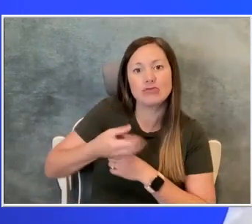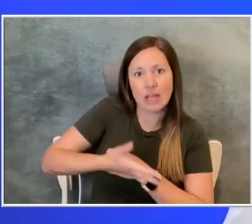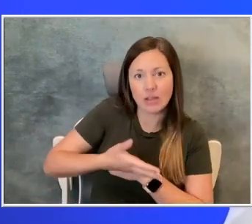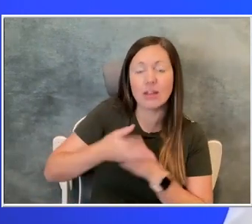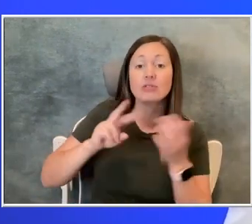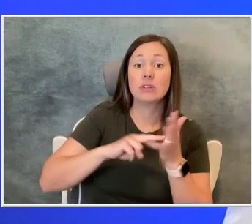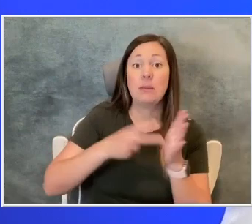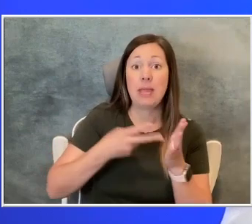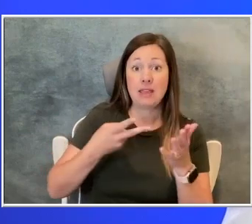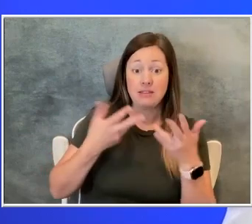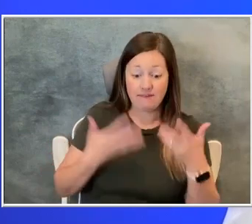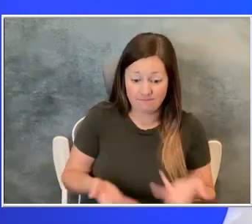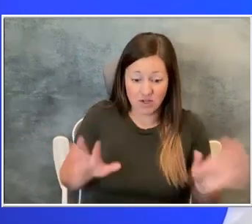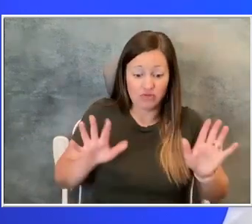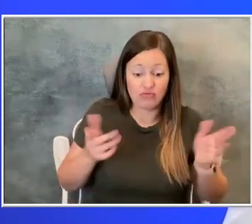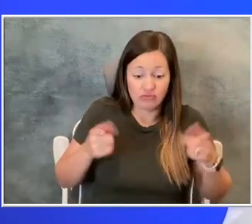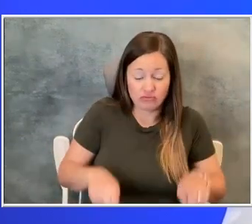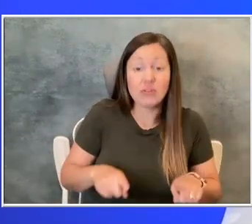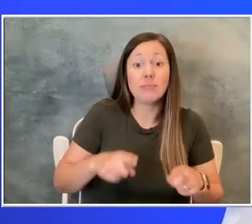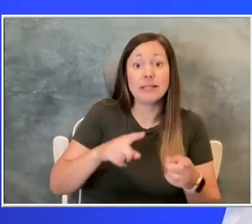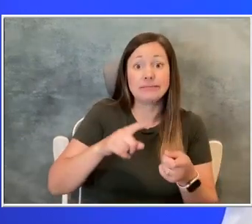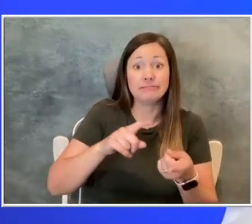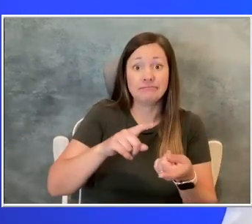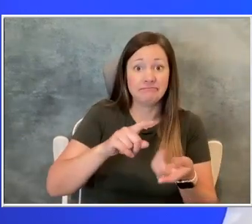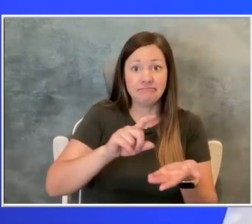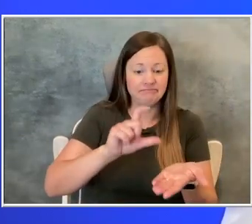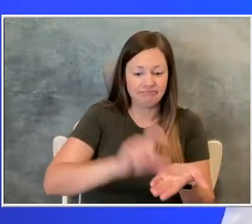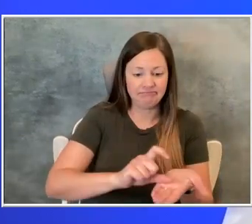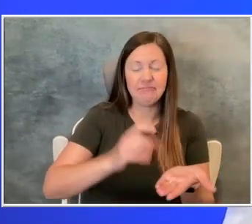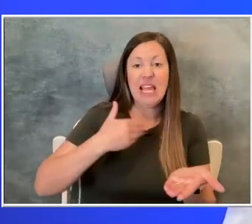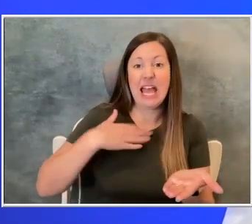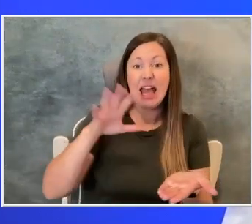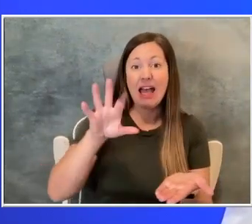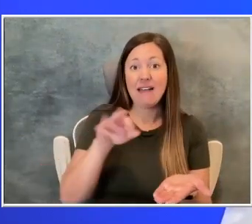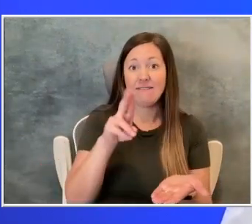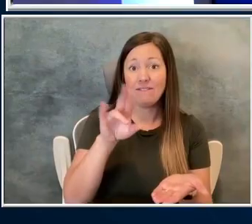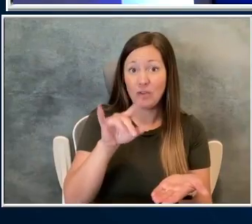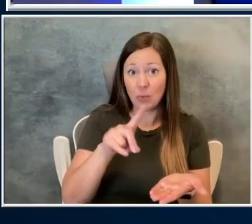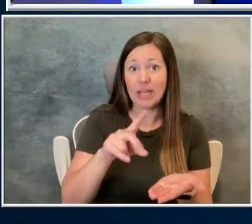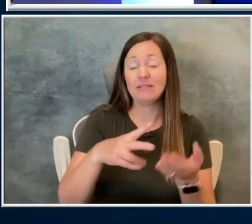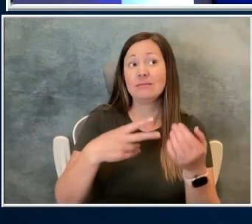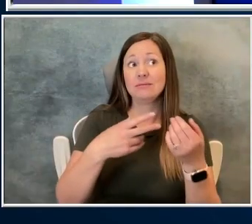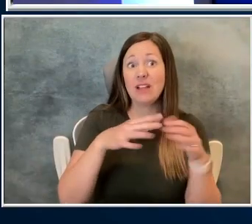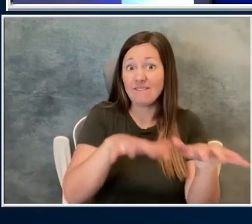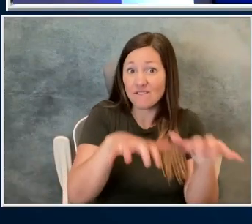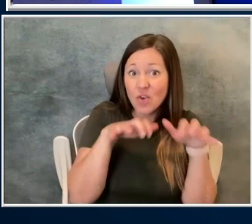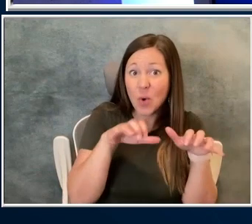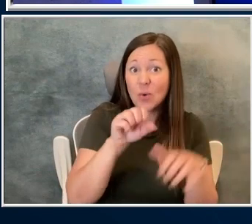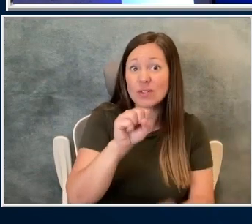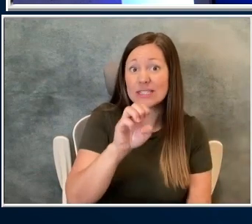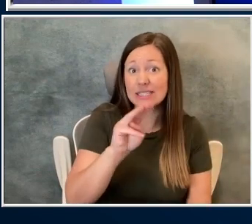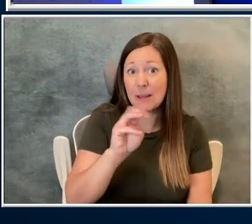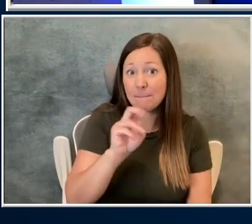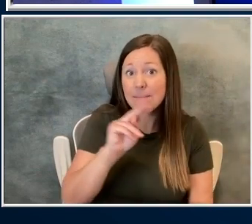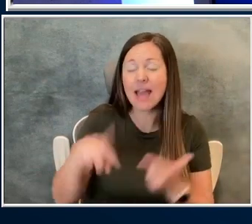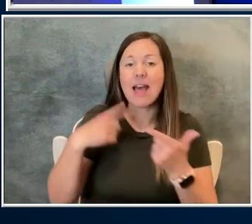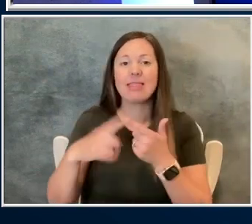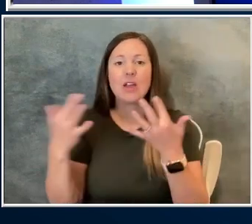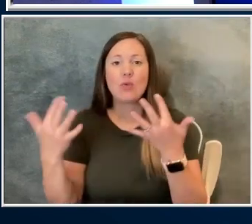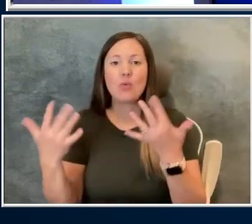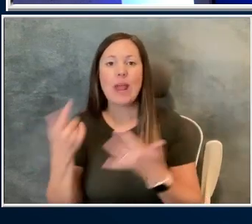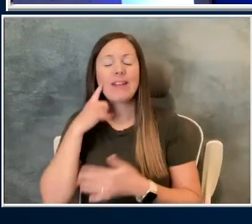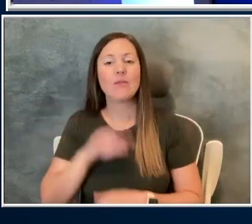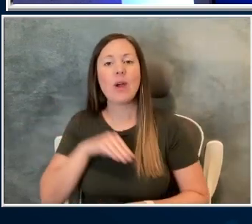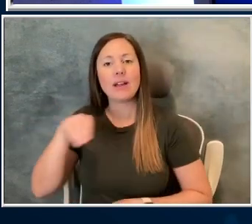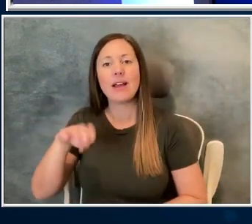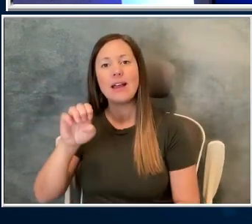it. They've done IVF and they're waiting for an embryo transfer right now. How exciting. Matt, I did IVF myself, so